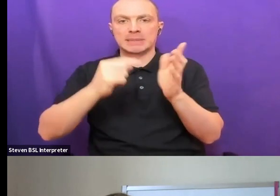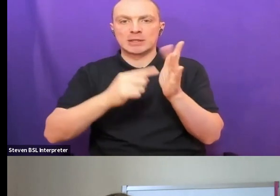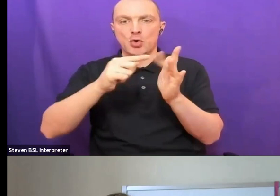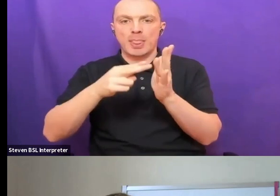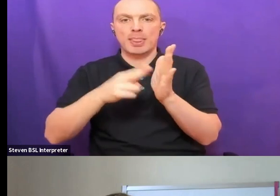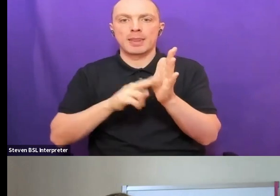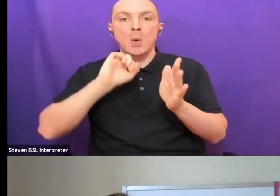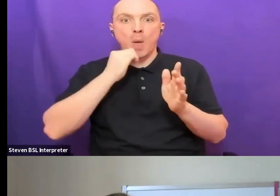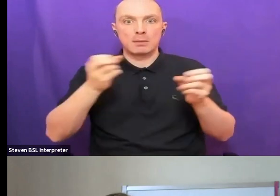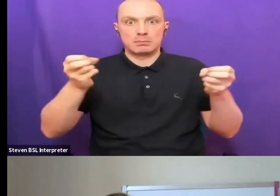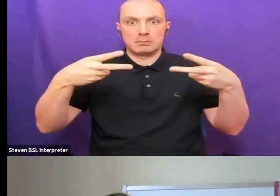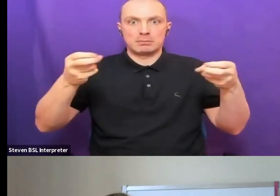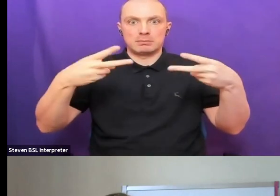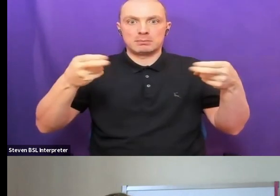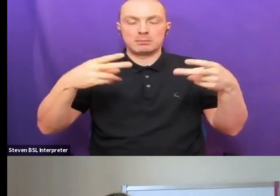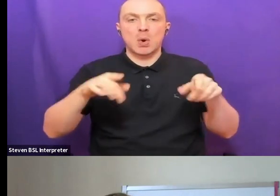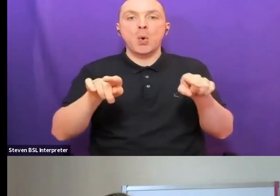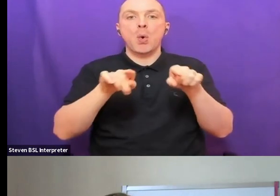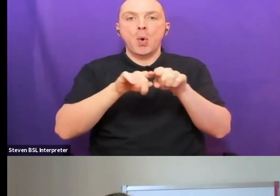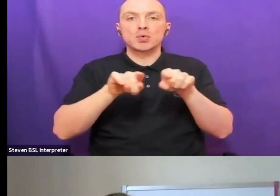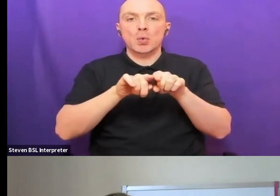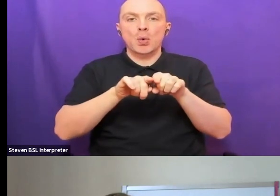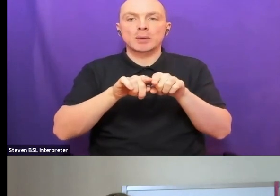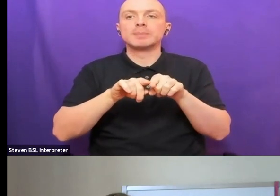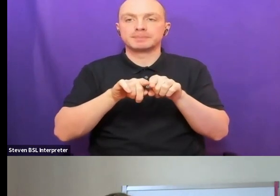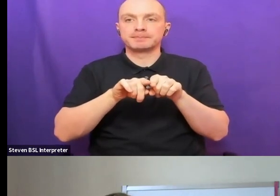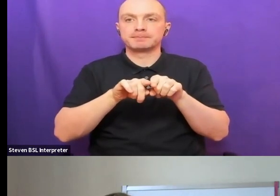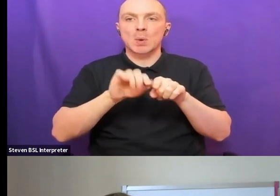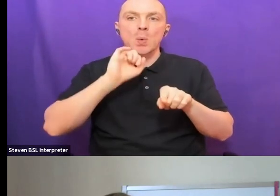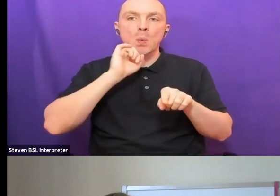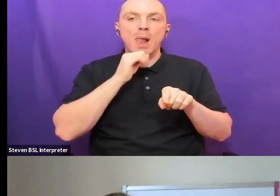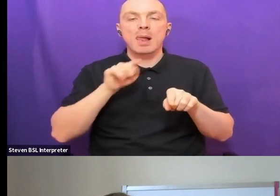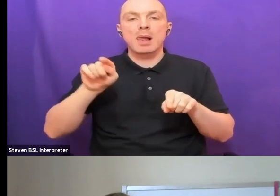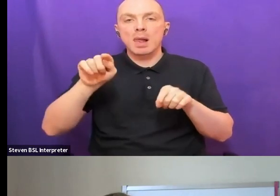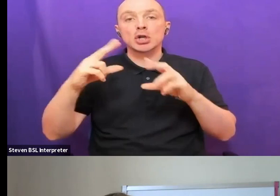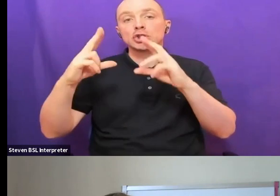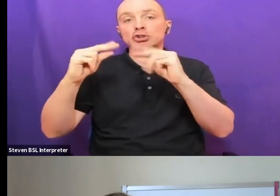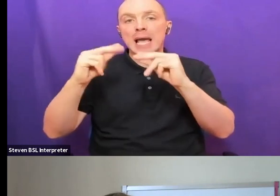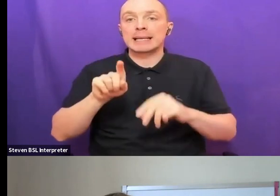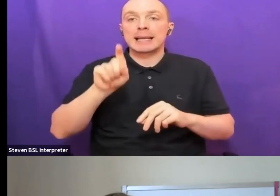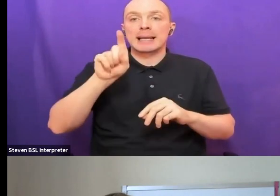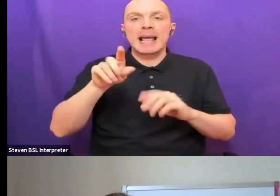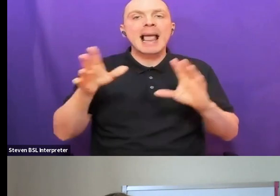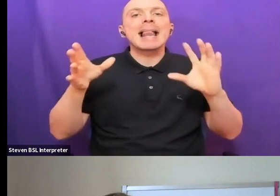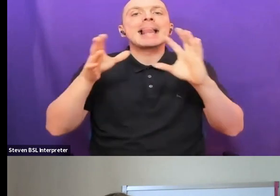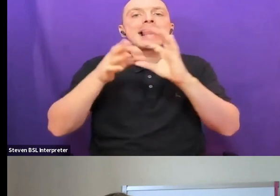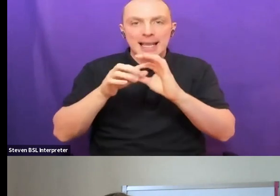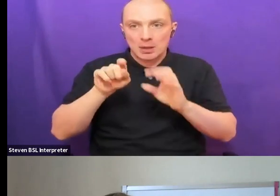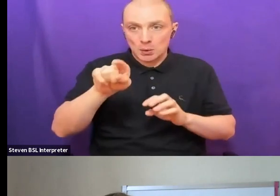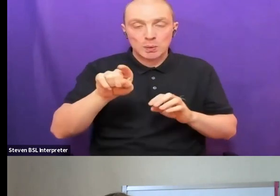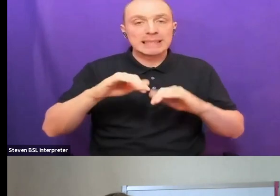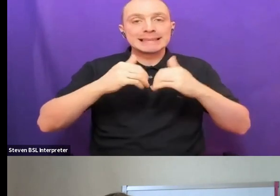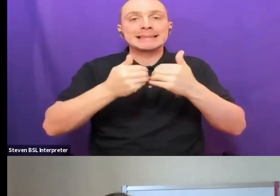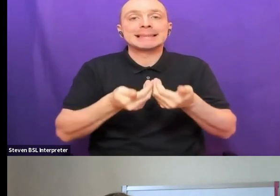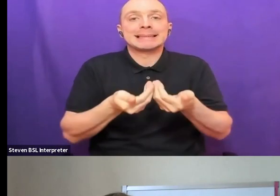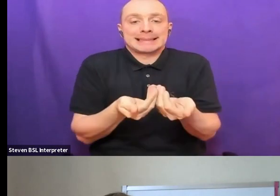link to a streamtext.net into the chat if you do prefer your captions to be on a separate screen.